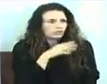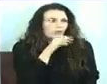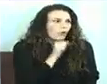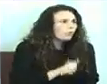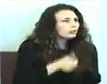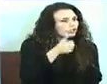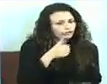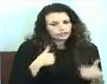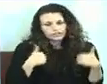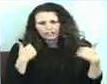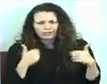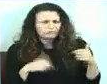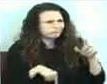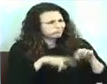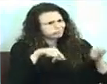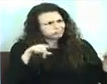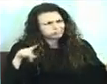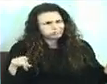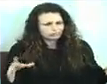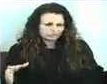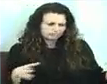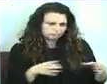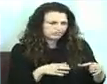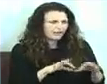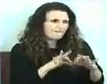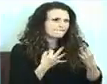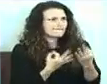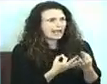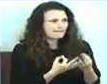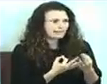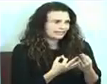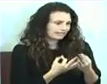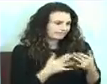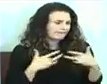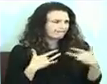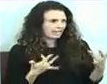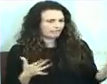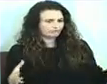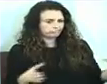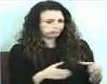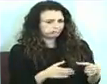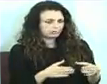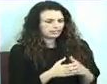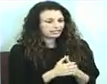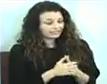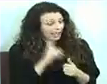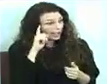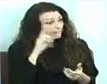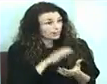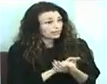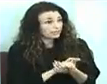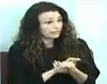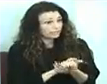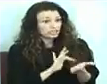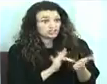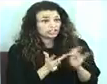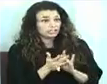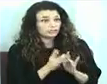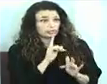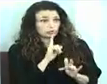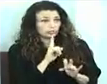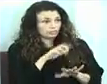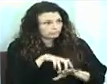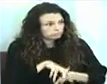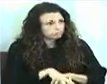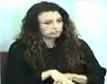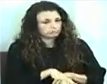younger folks. This was a true family affair. Because I believe that's what Jesus was all about, bringing the family